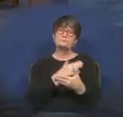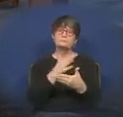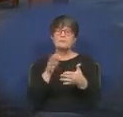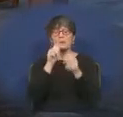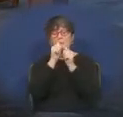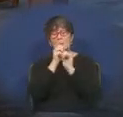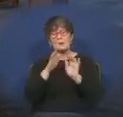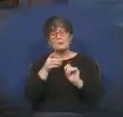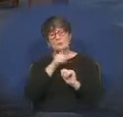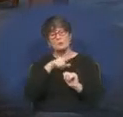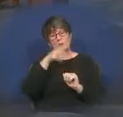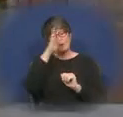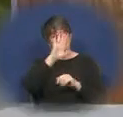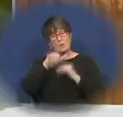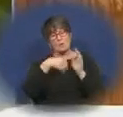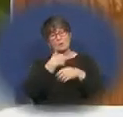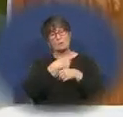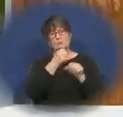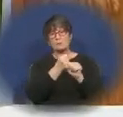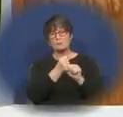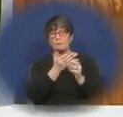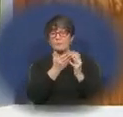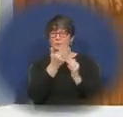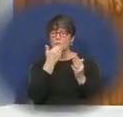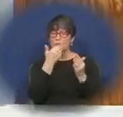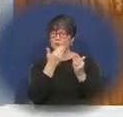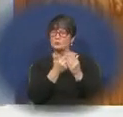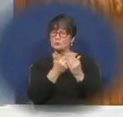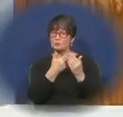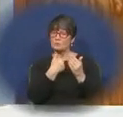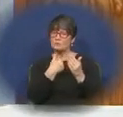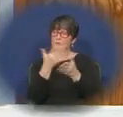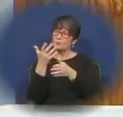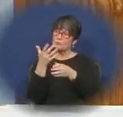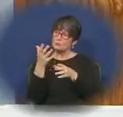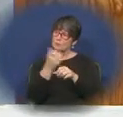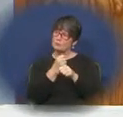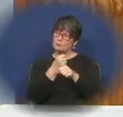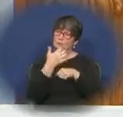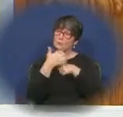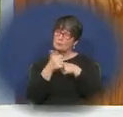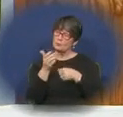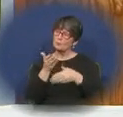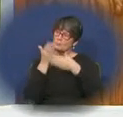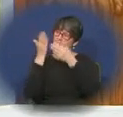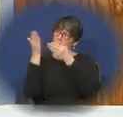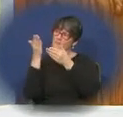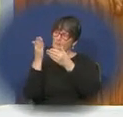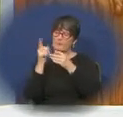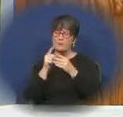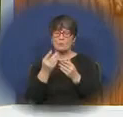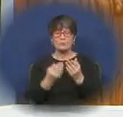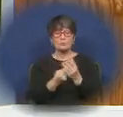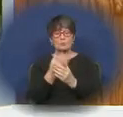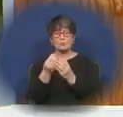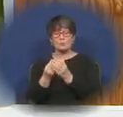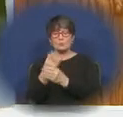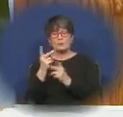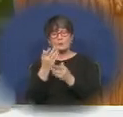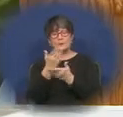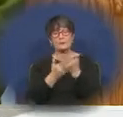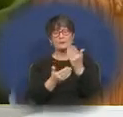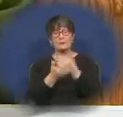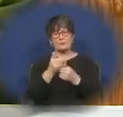Blessed are you, Lord God of all creation, for through your goodness we have received the bread we offer you, fruit of the earth and work of